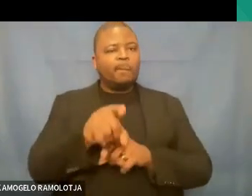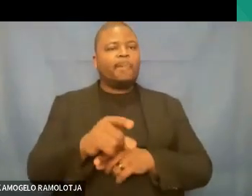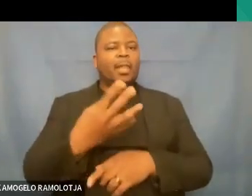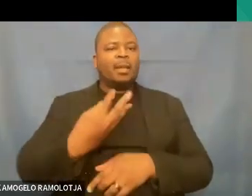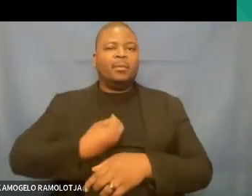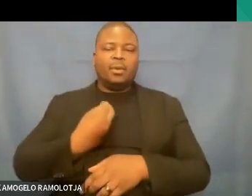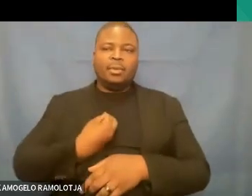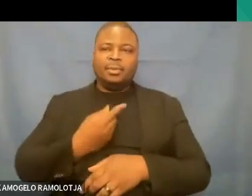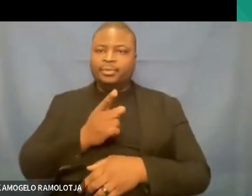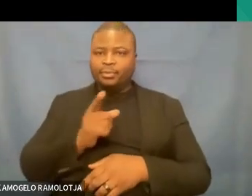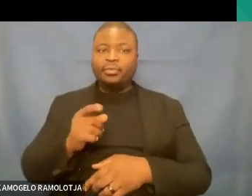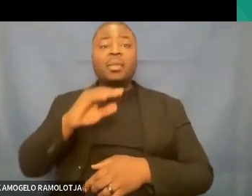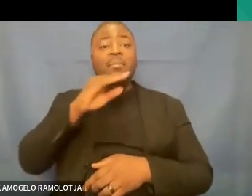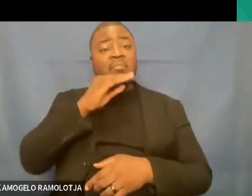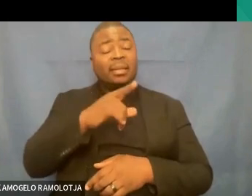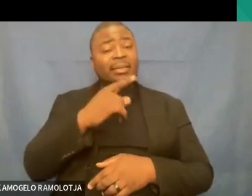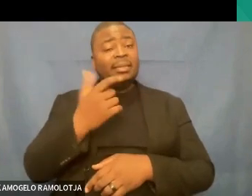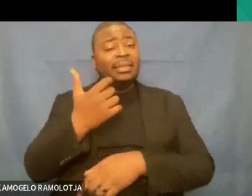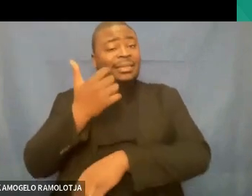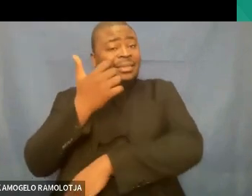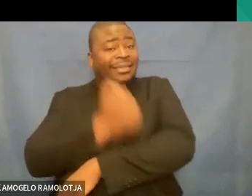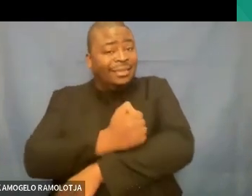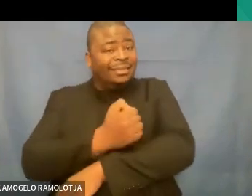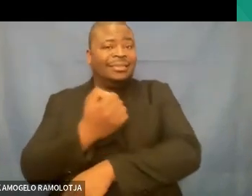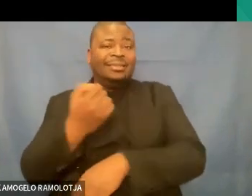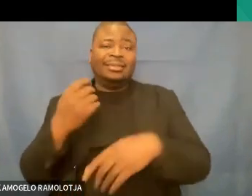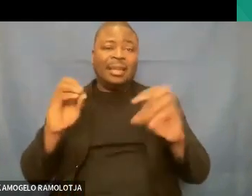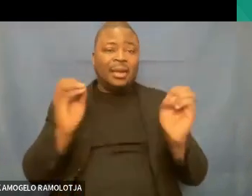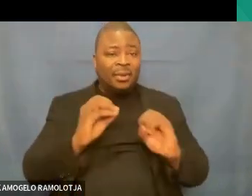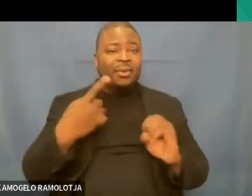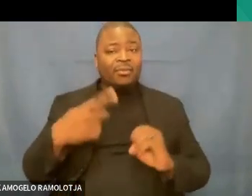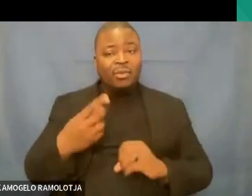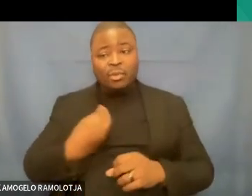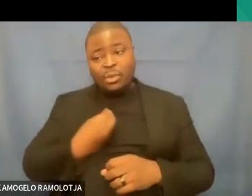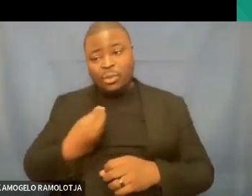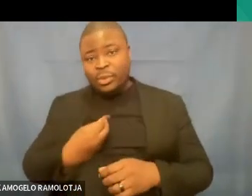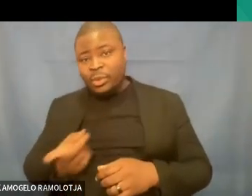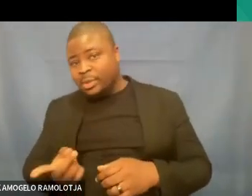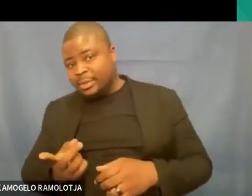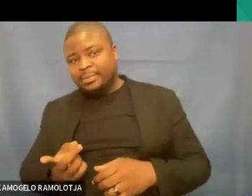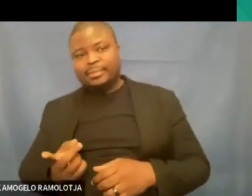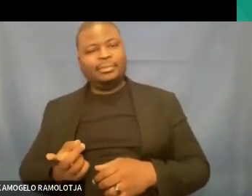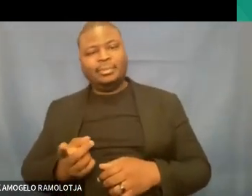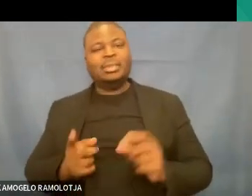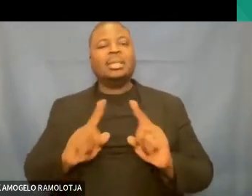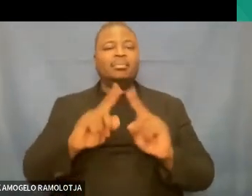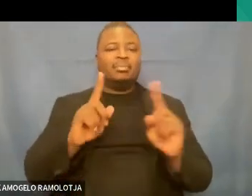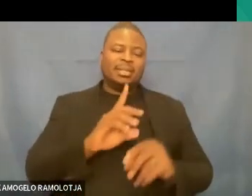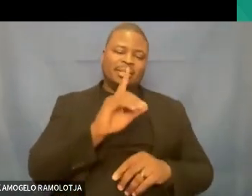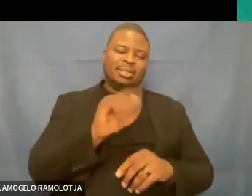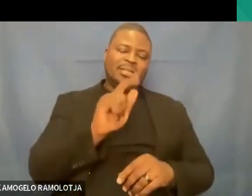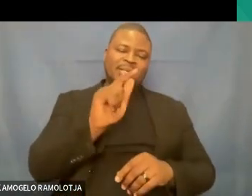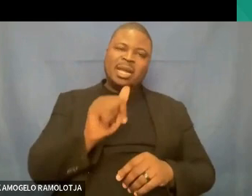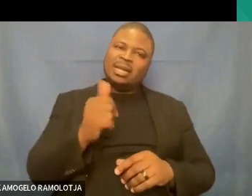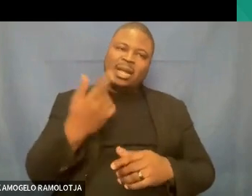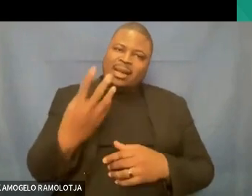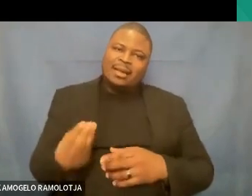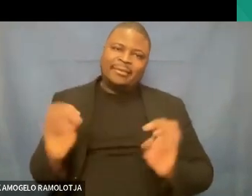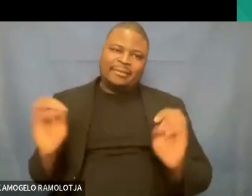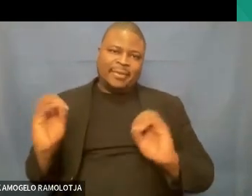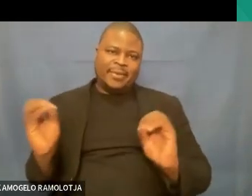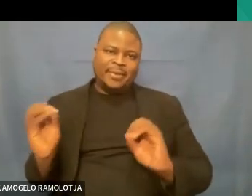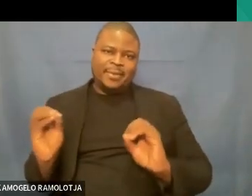is no use or injecting use among minors. So the absence of data does not mean the absence of an action